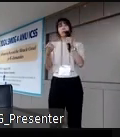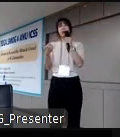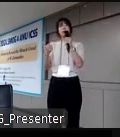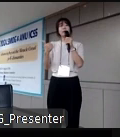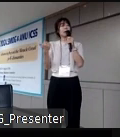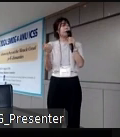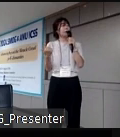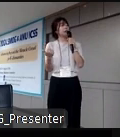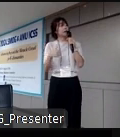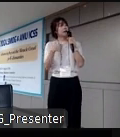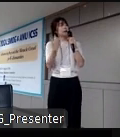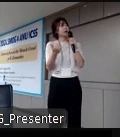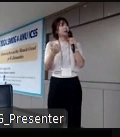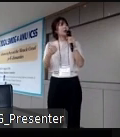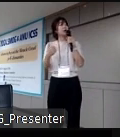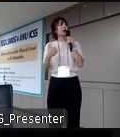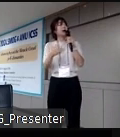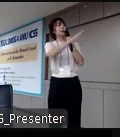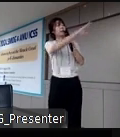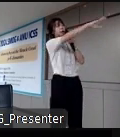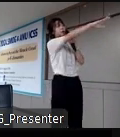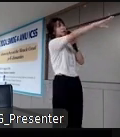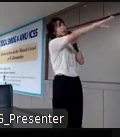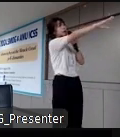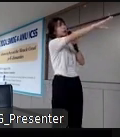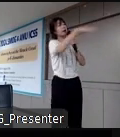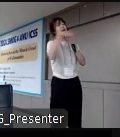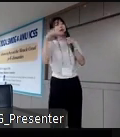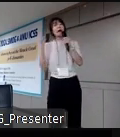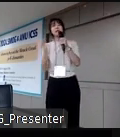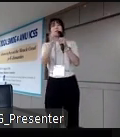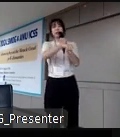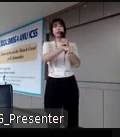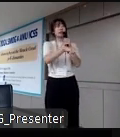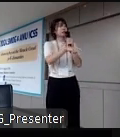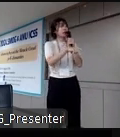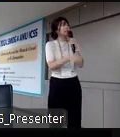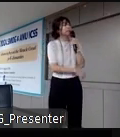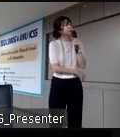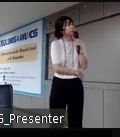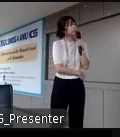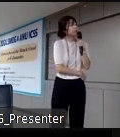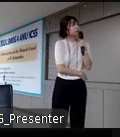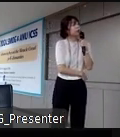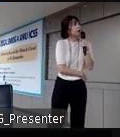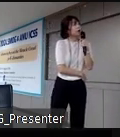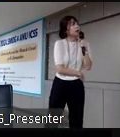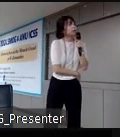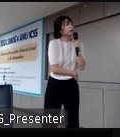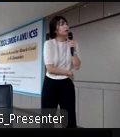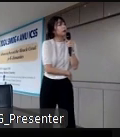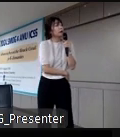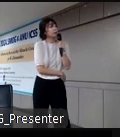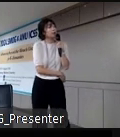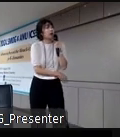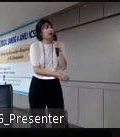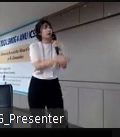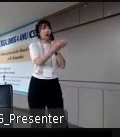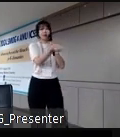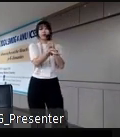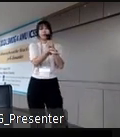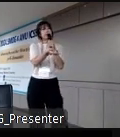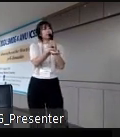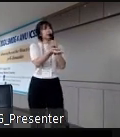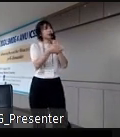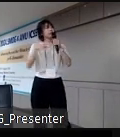no noun locus. There's no locus marking on the ask direction as well. In 41, we have